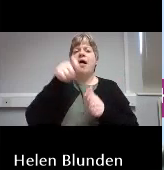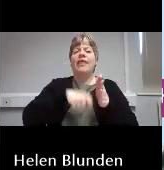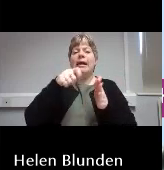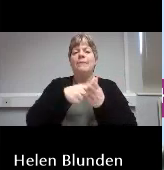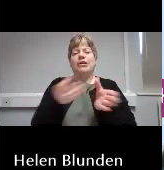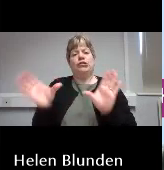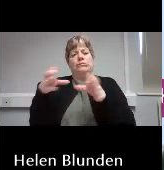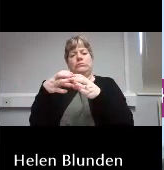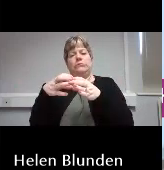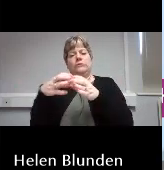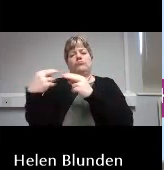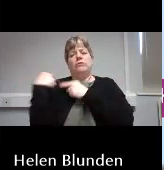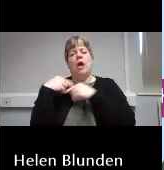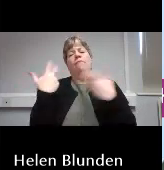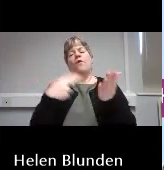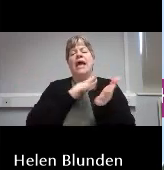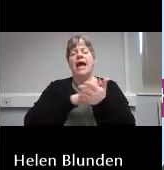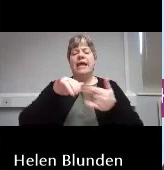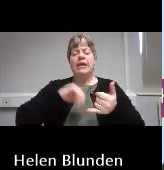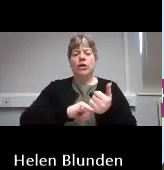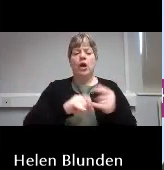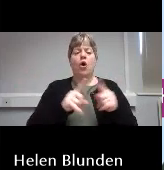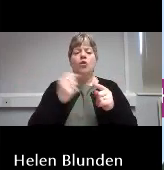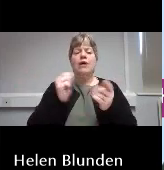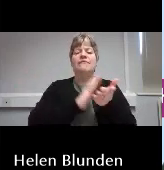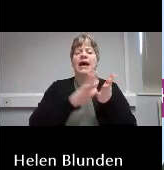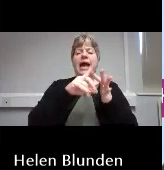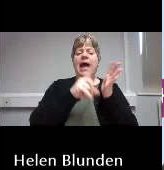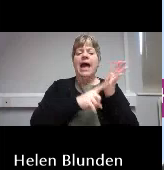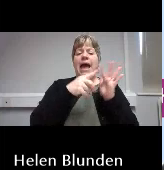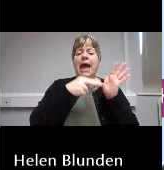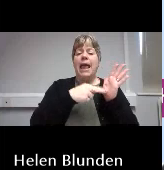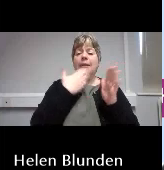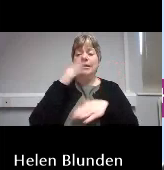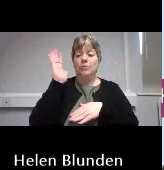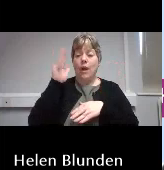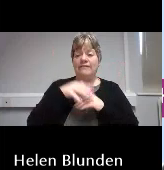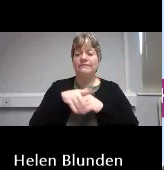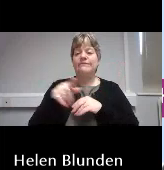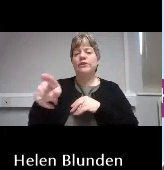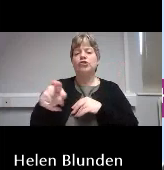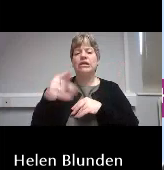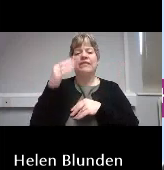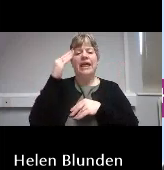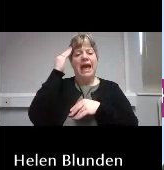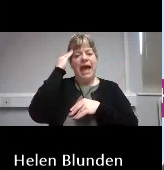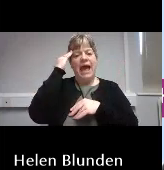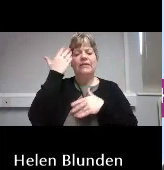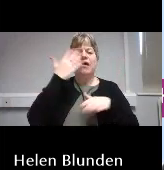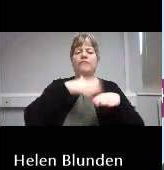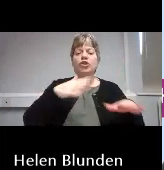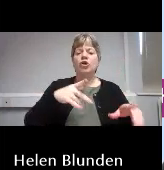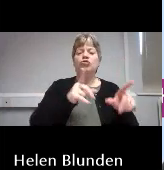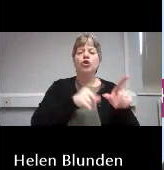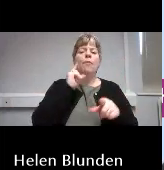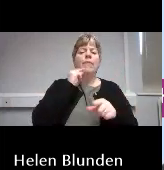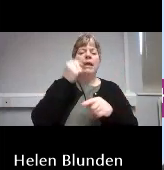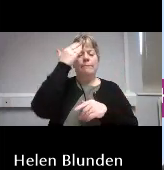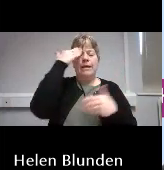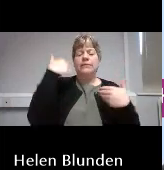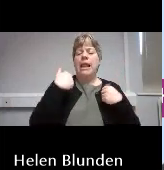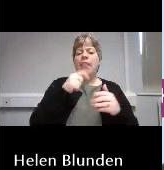the NHS. We've also got Helen, if you give us a wave, Helen, who's the head of Children and Young People's Mental